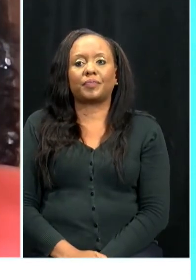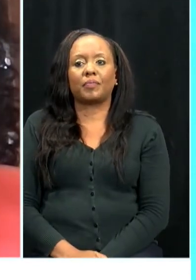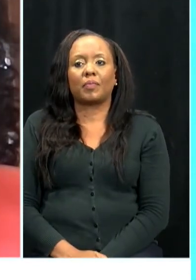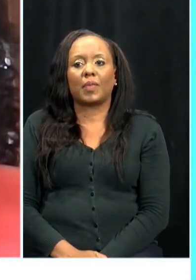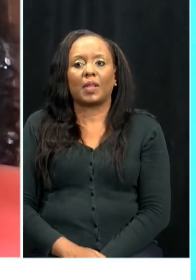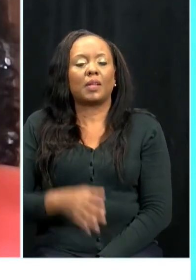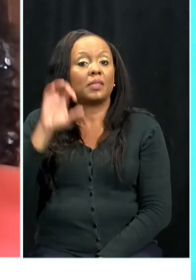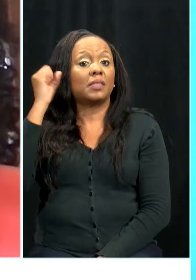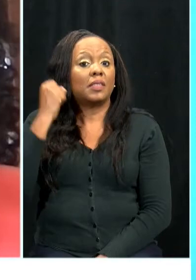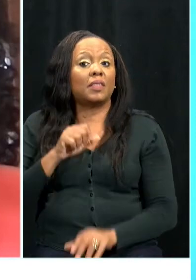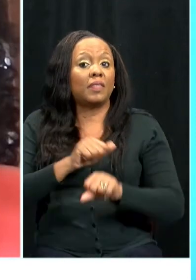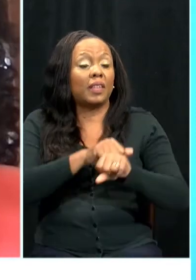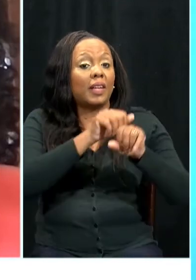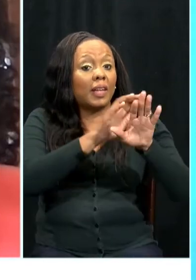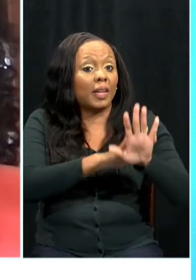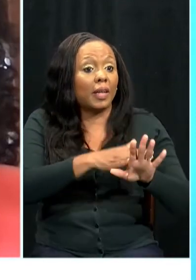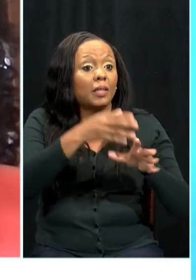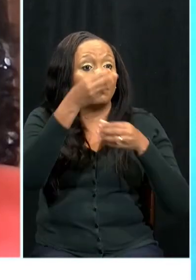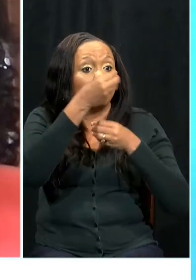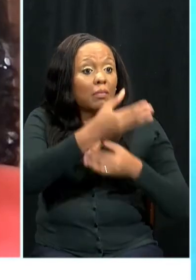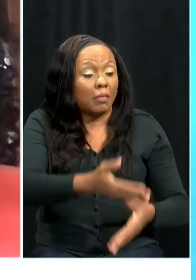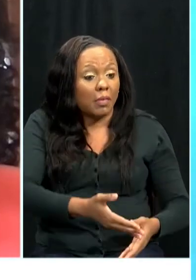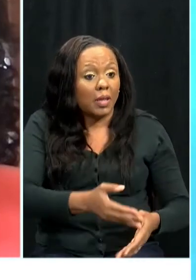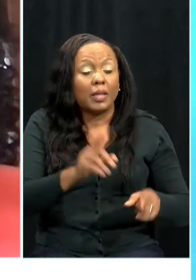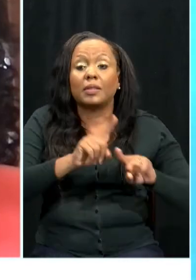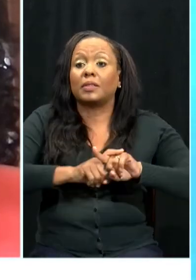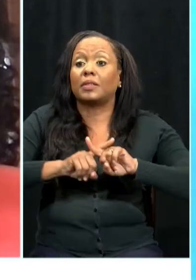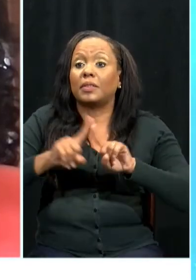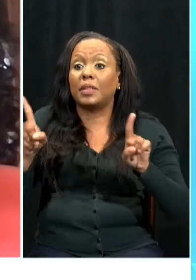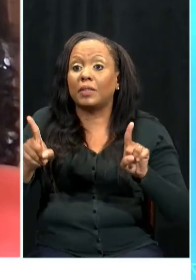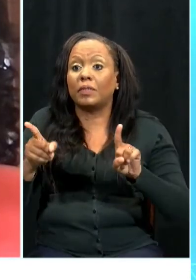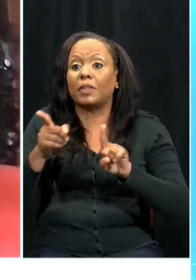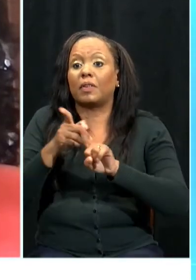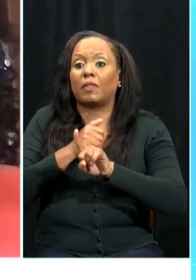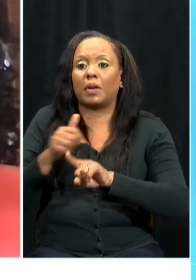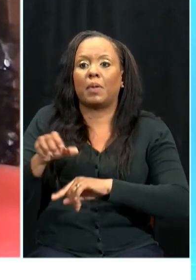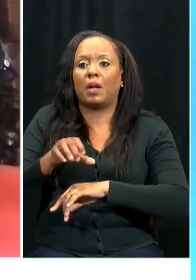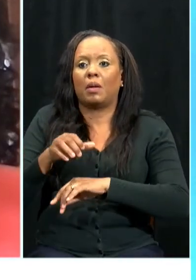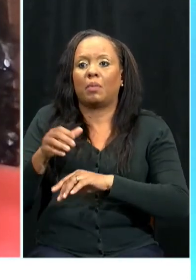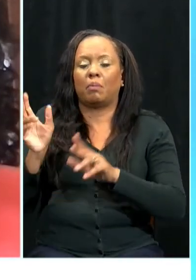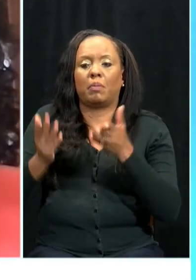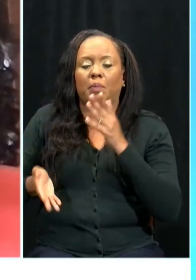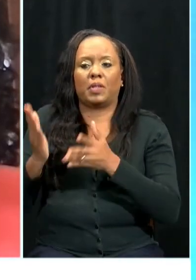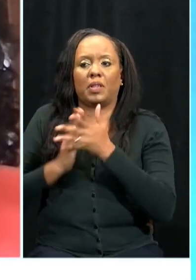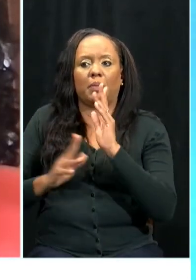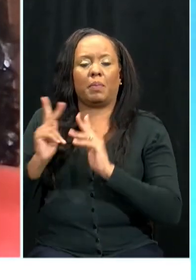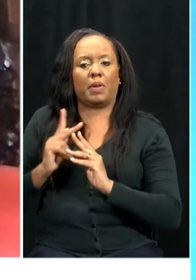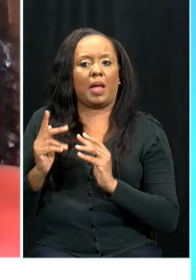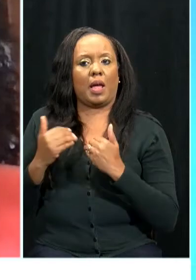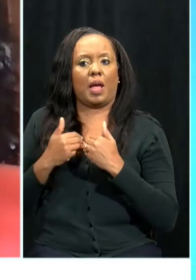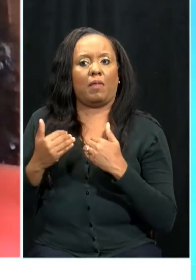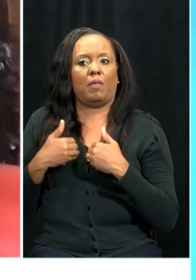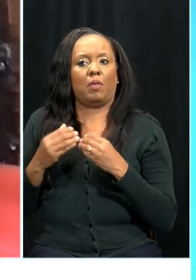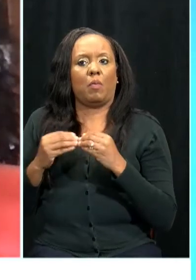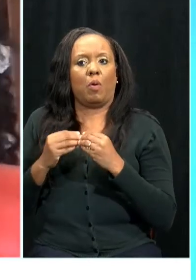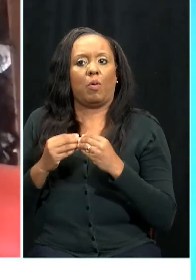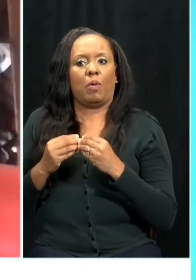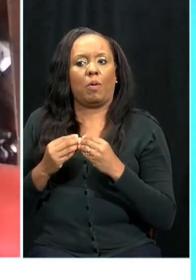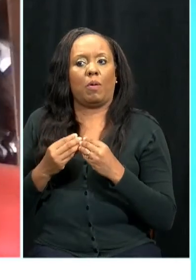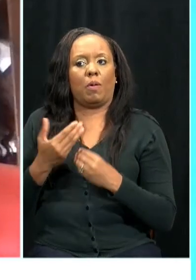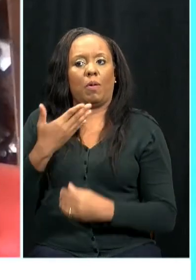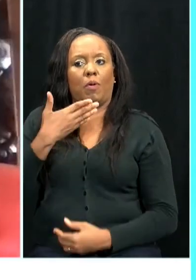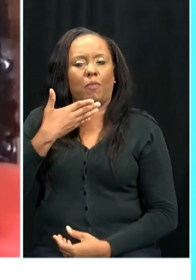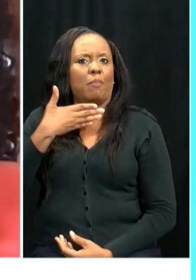Hill different to the people in another part of the constituency that may be a little better off? I hope I phrased that